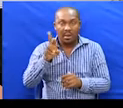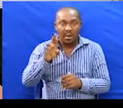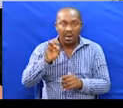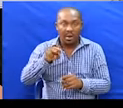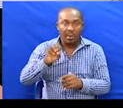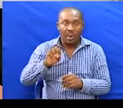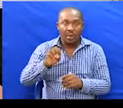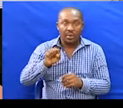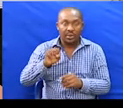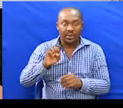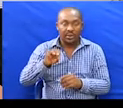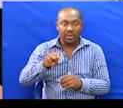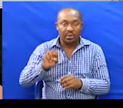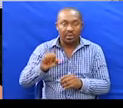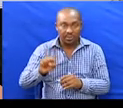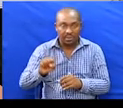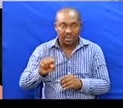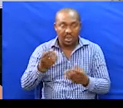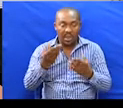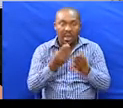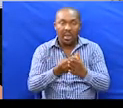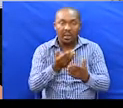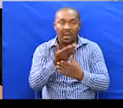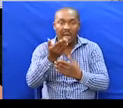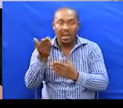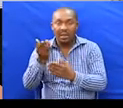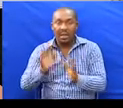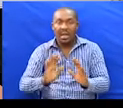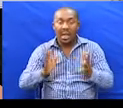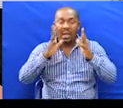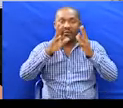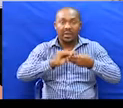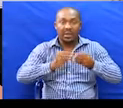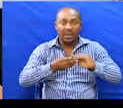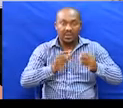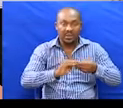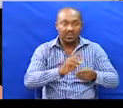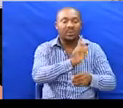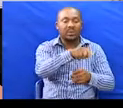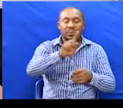their types and species. They consist of different number of chromosomes.